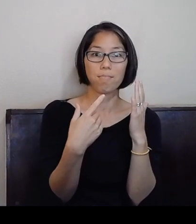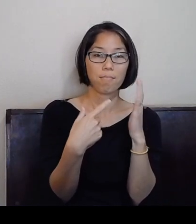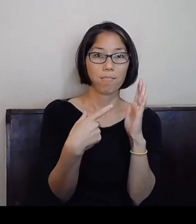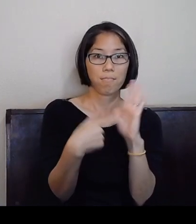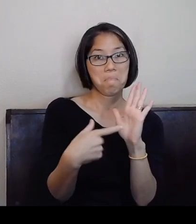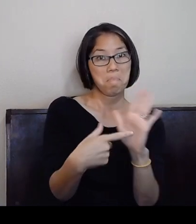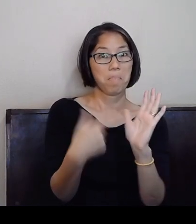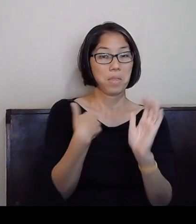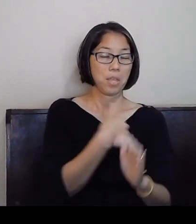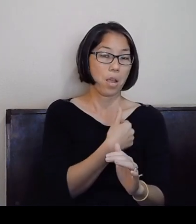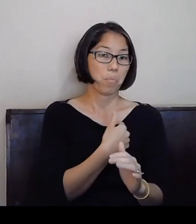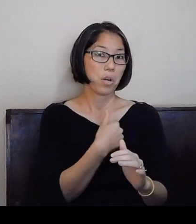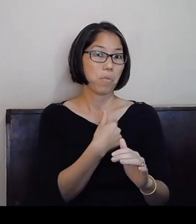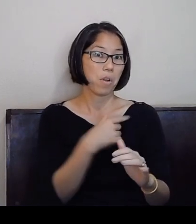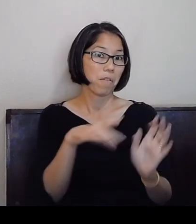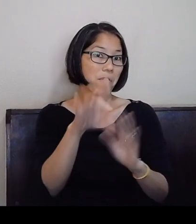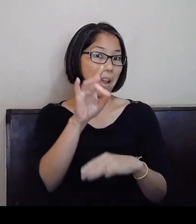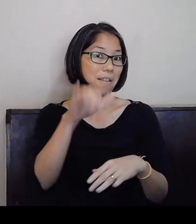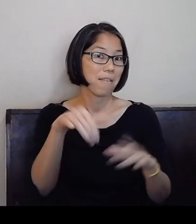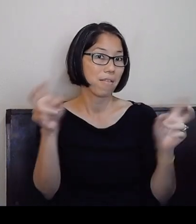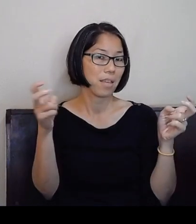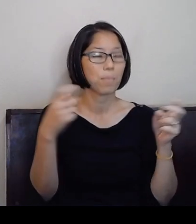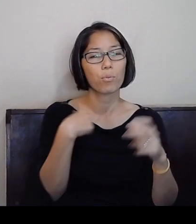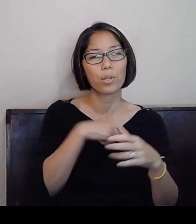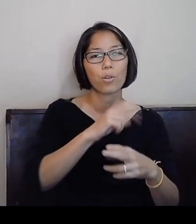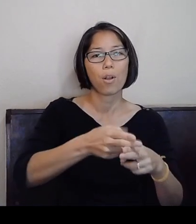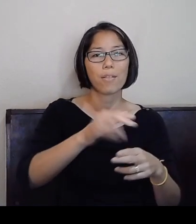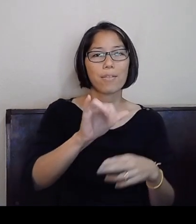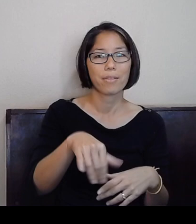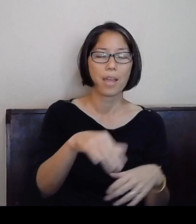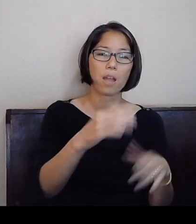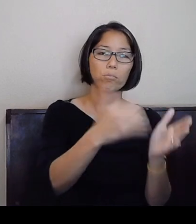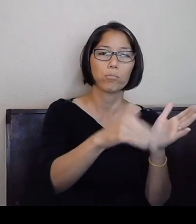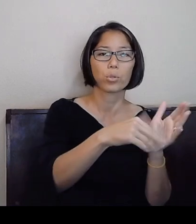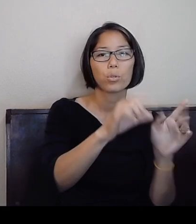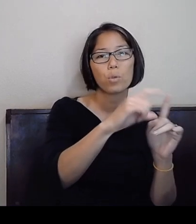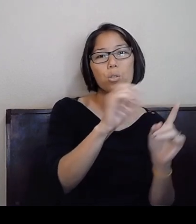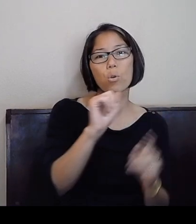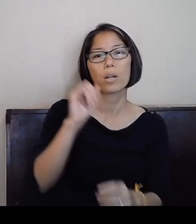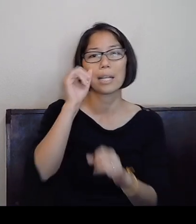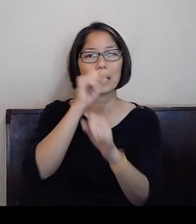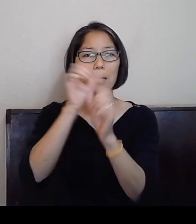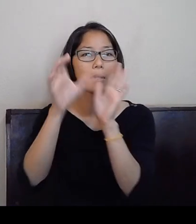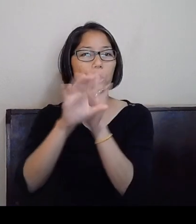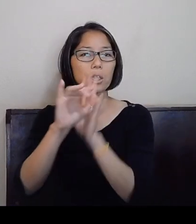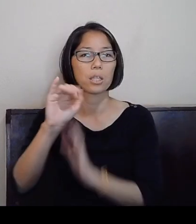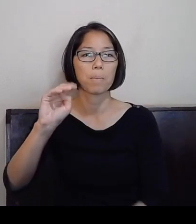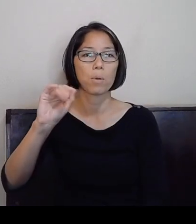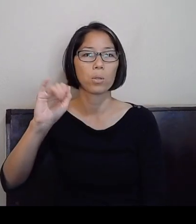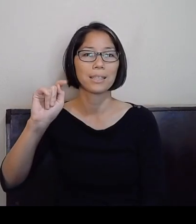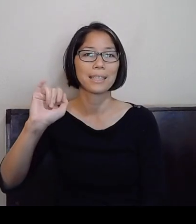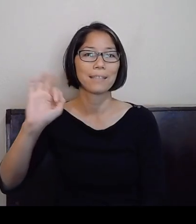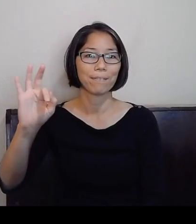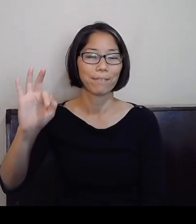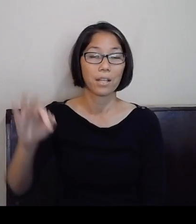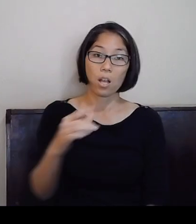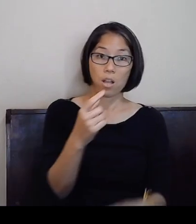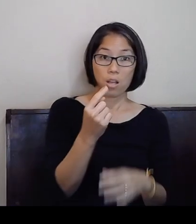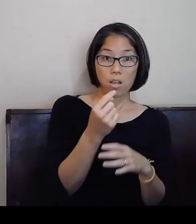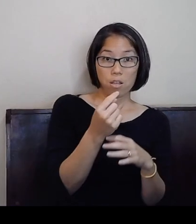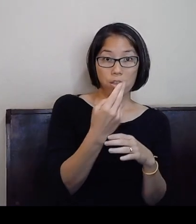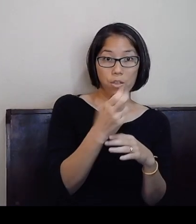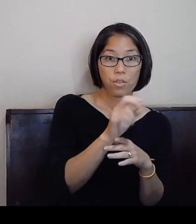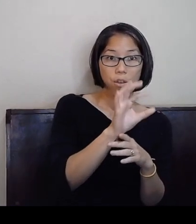a good sign you're onto a theme. We call those recurring words or images motifs. The Force is one big motif in Star Wars.